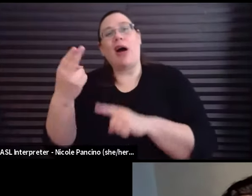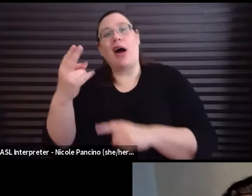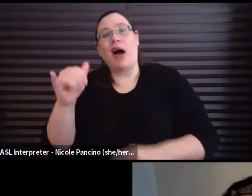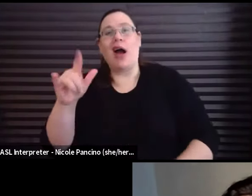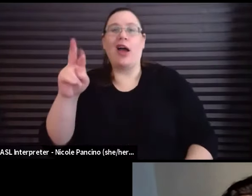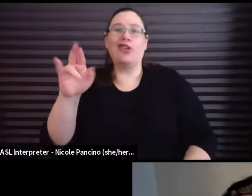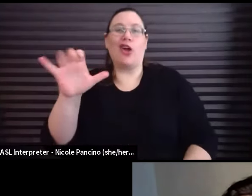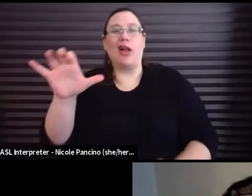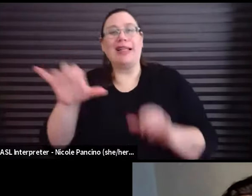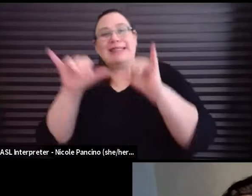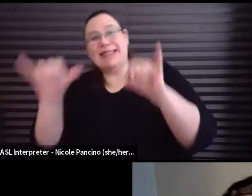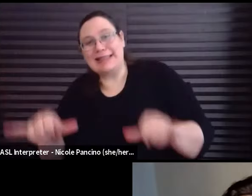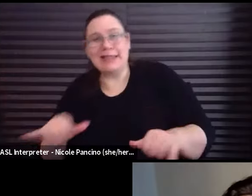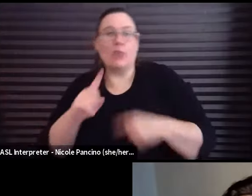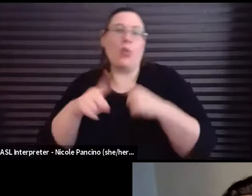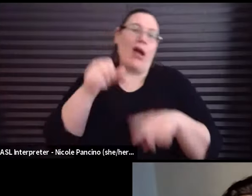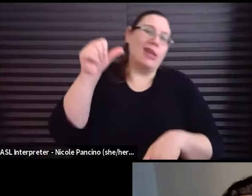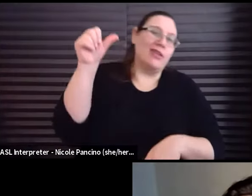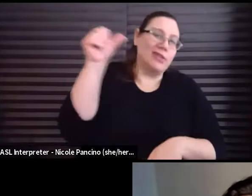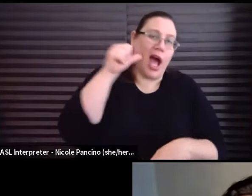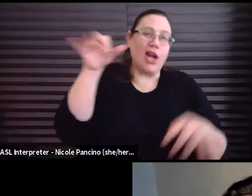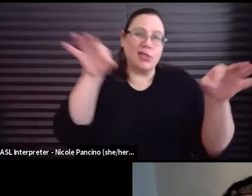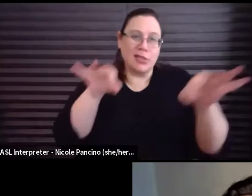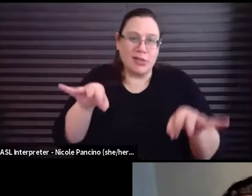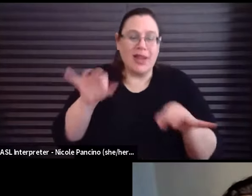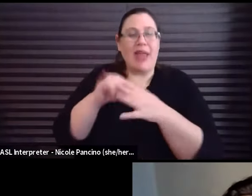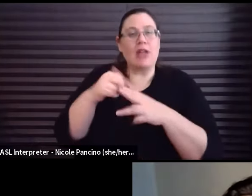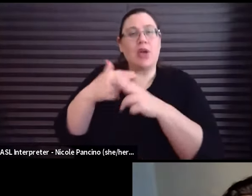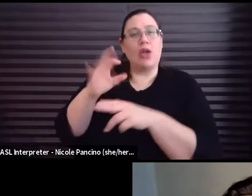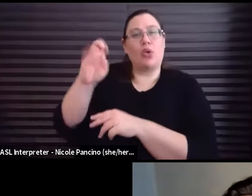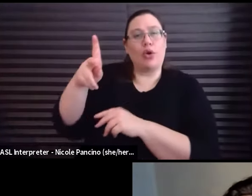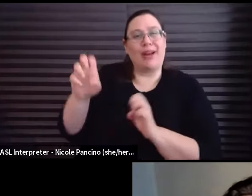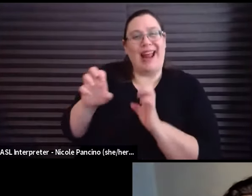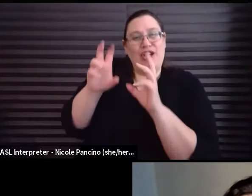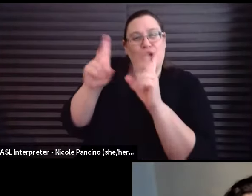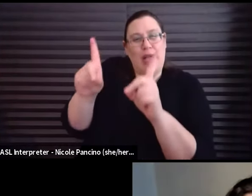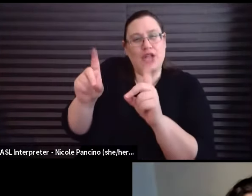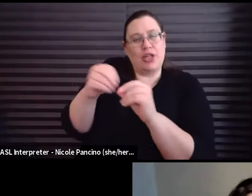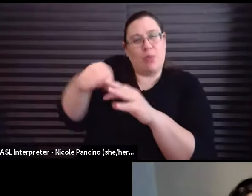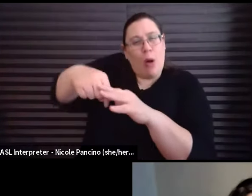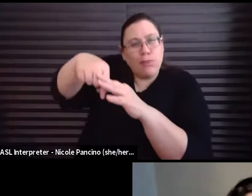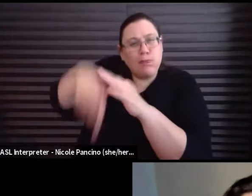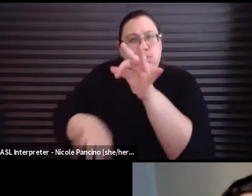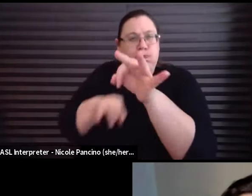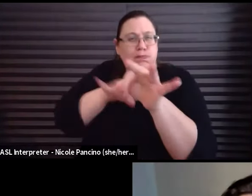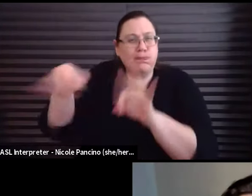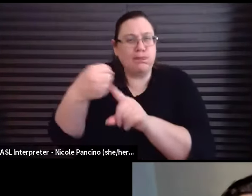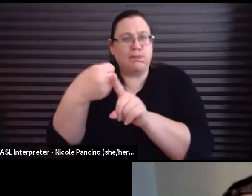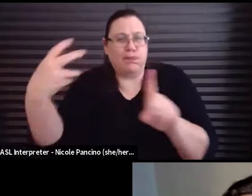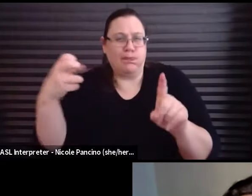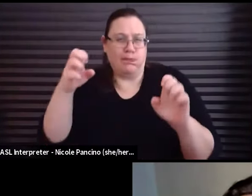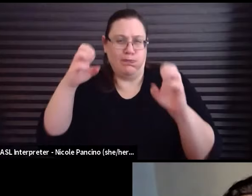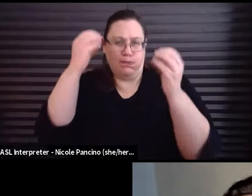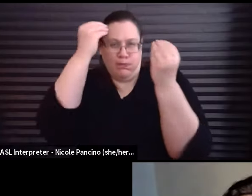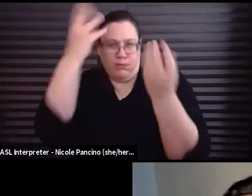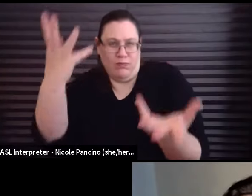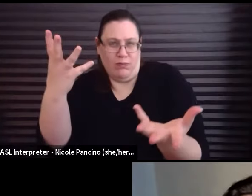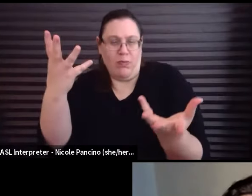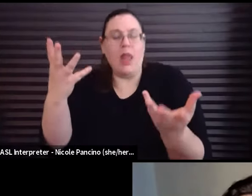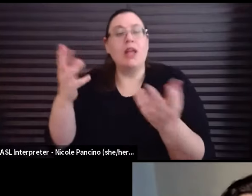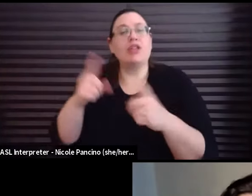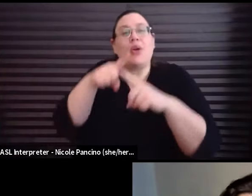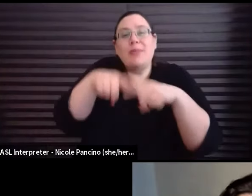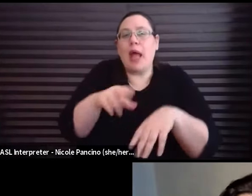and what kind of tires. That would be a corporate education because it's giving a more in-depth information. So really depending on what